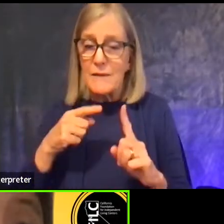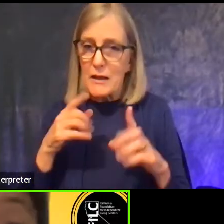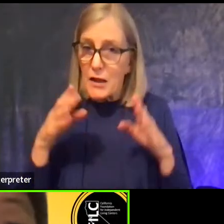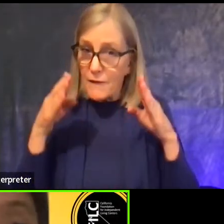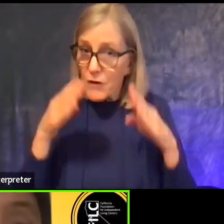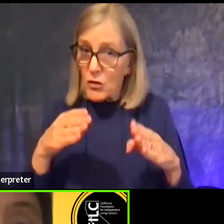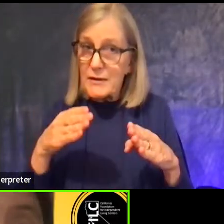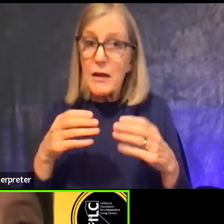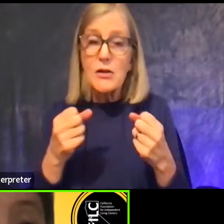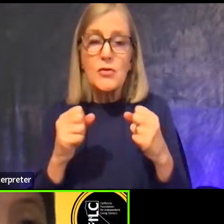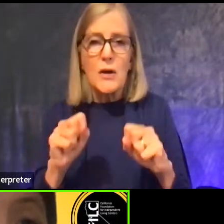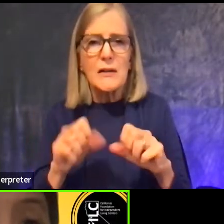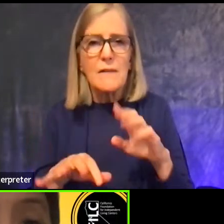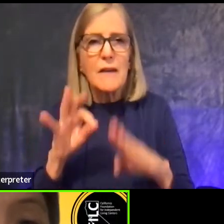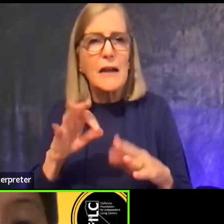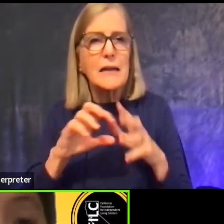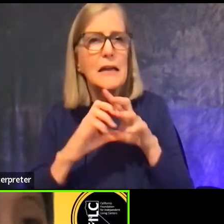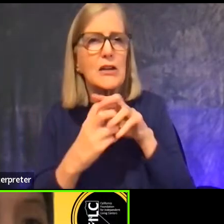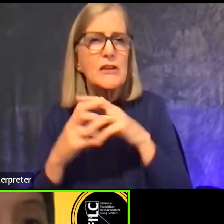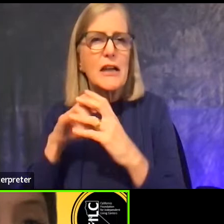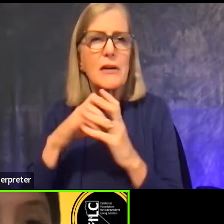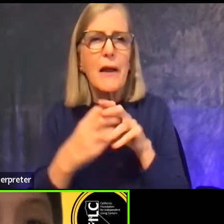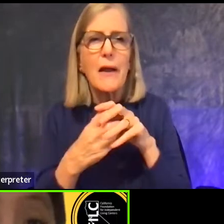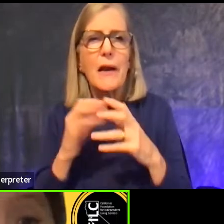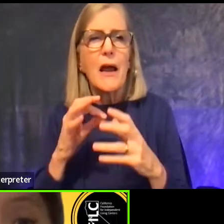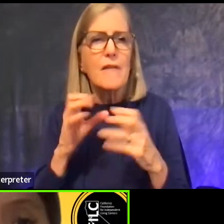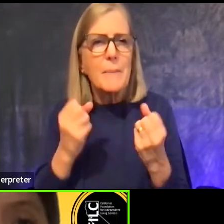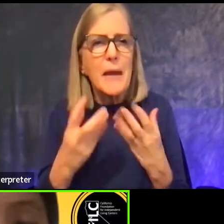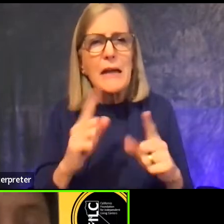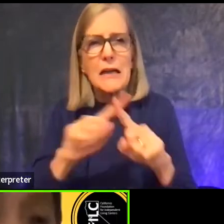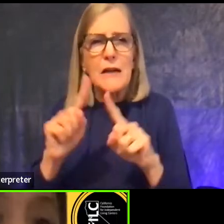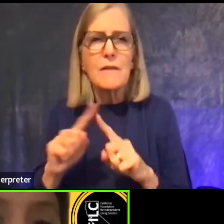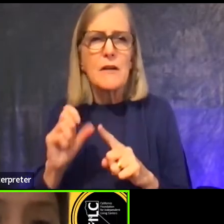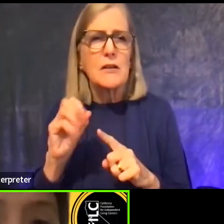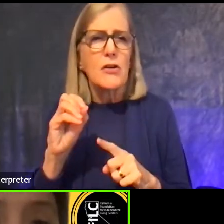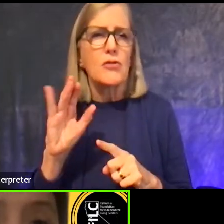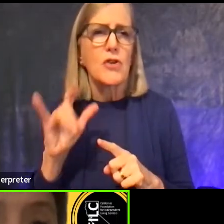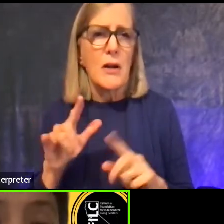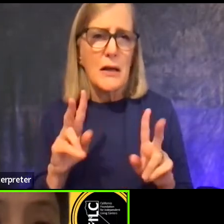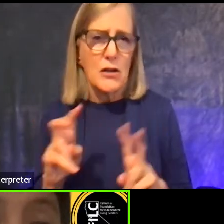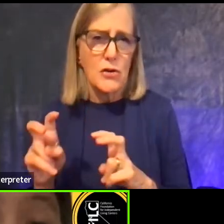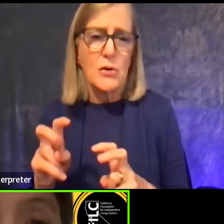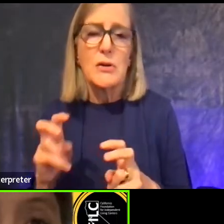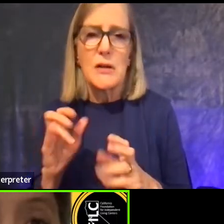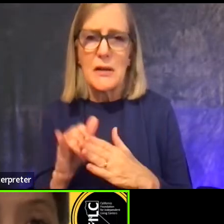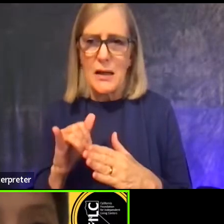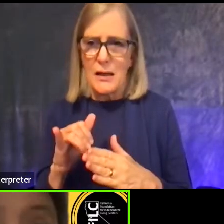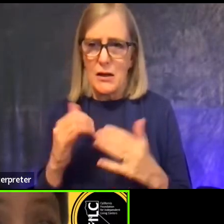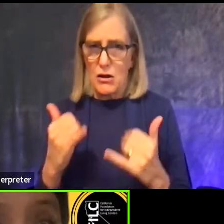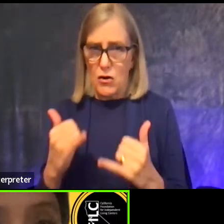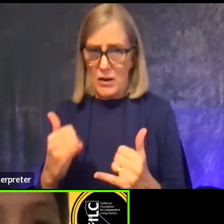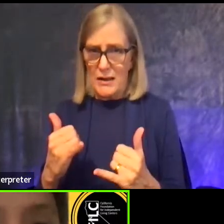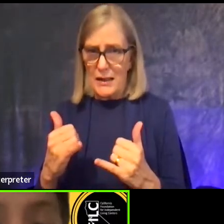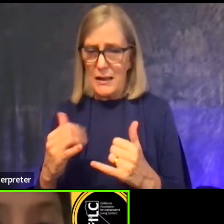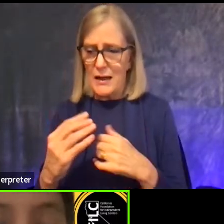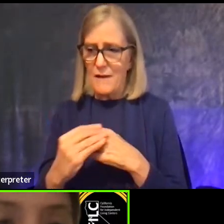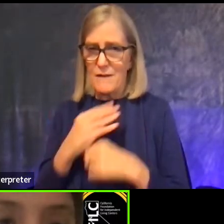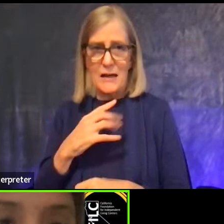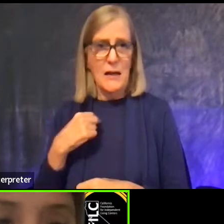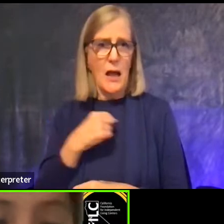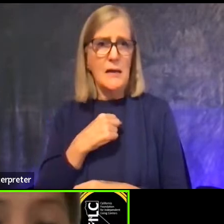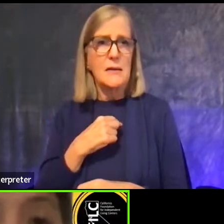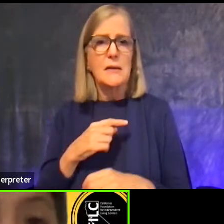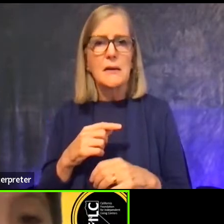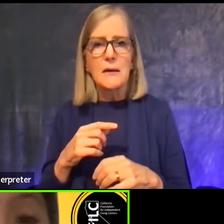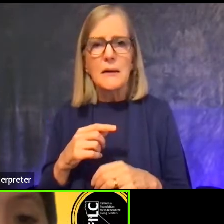on trying to find the intersectionalities of a lot of the different social issues that are currently affecting like us as a